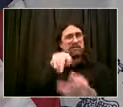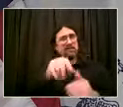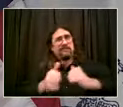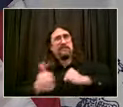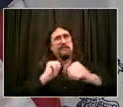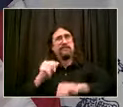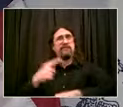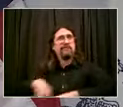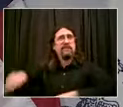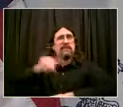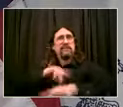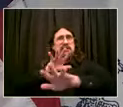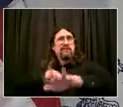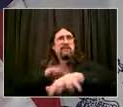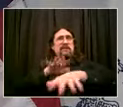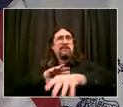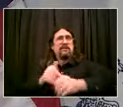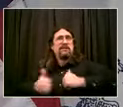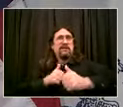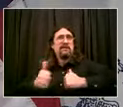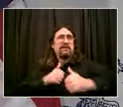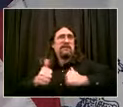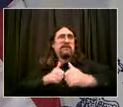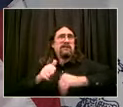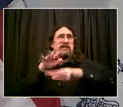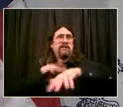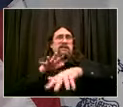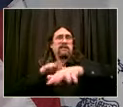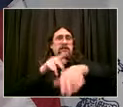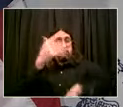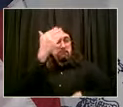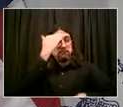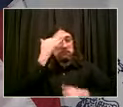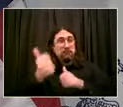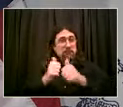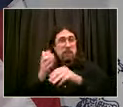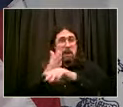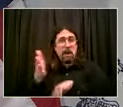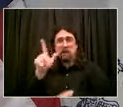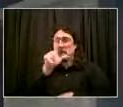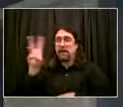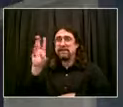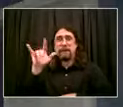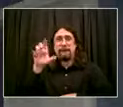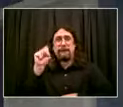finish line, and we look forward to breaking that tape together and moving the city forward. Thanks, everybody.